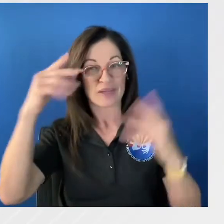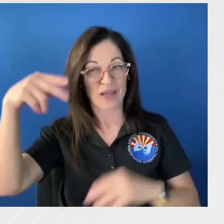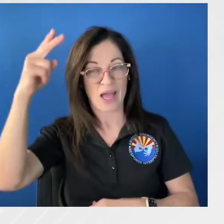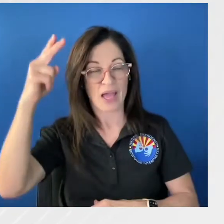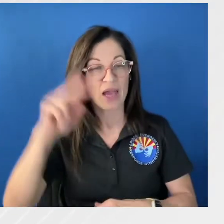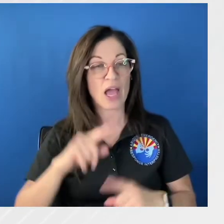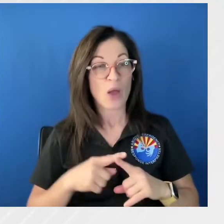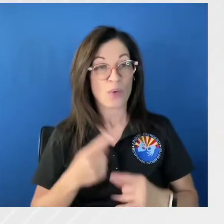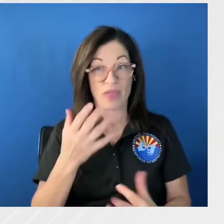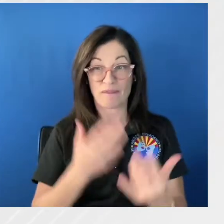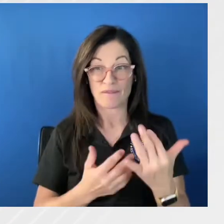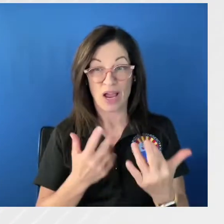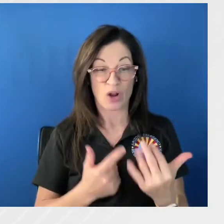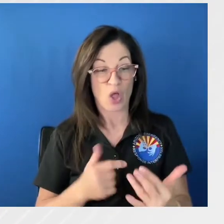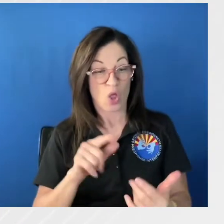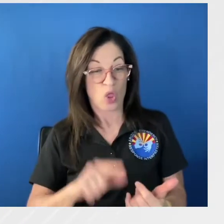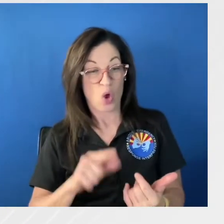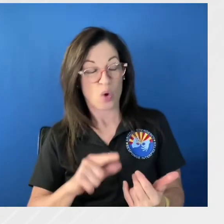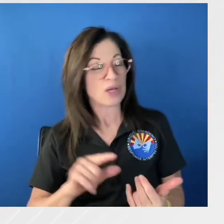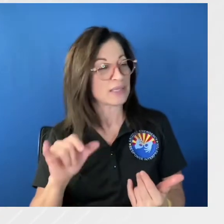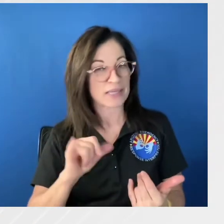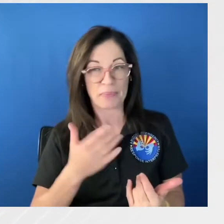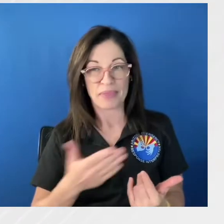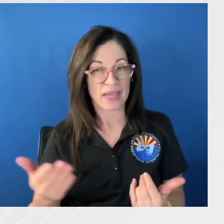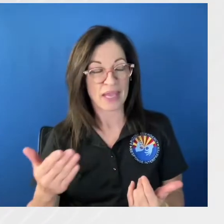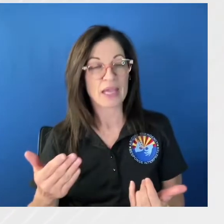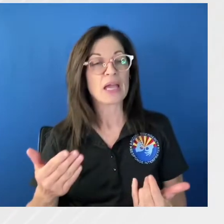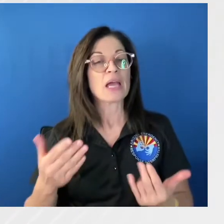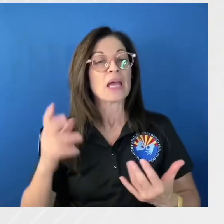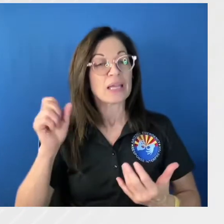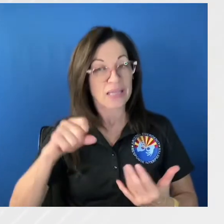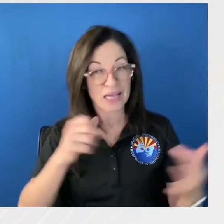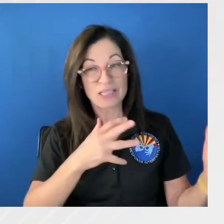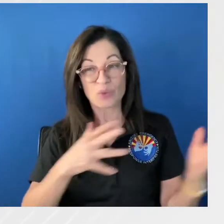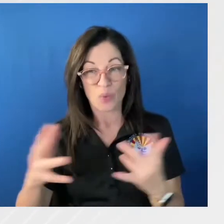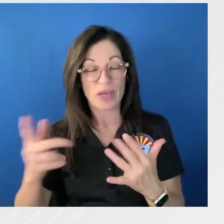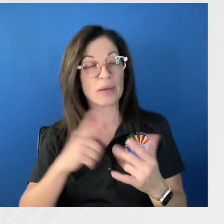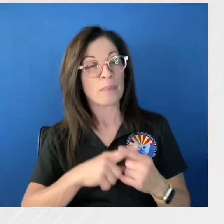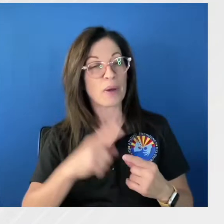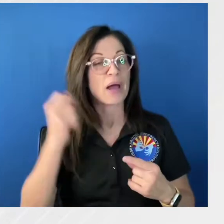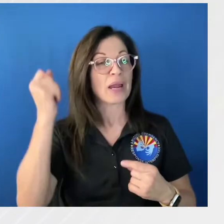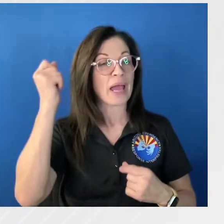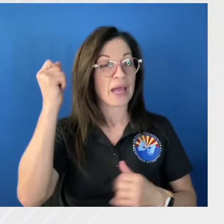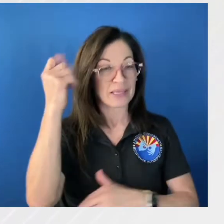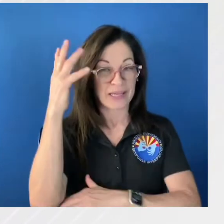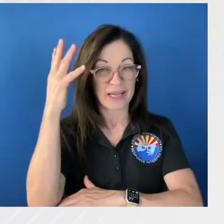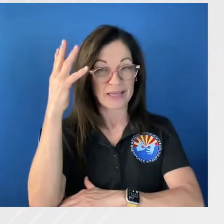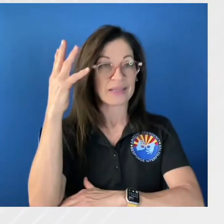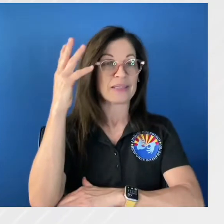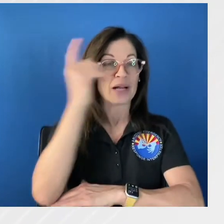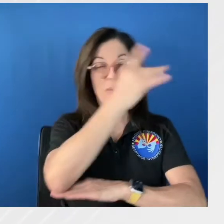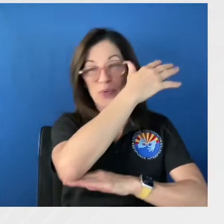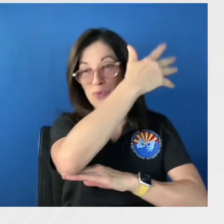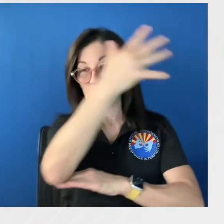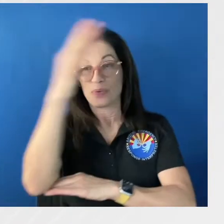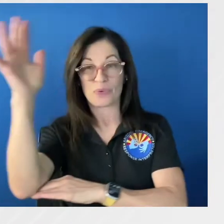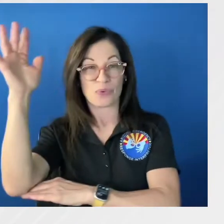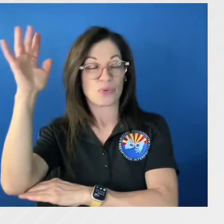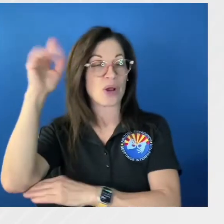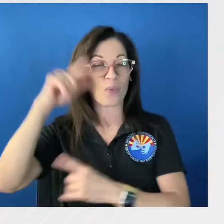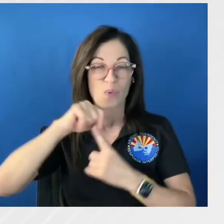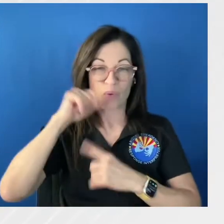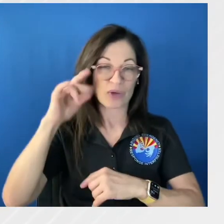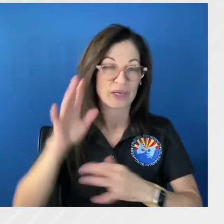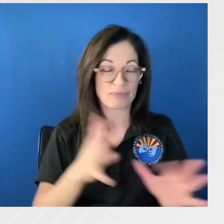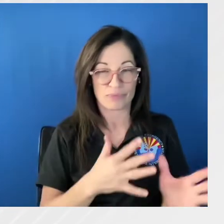have that same effect. So yes, it is going to be wind, but it's a long way it's got to make it across that landscape until it hits that fire on there. But we are